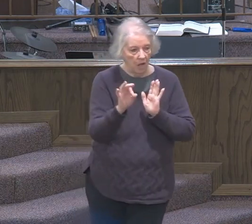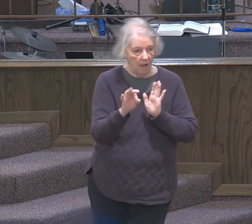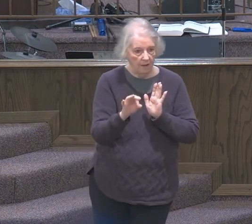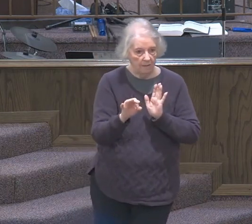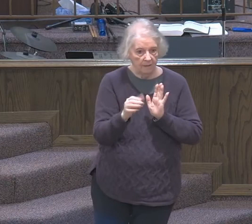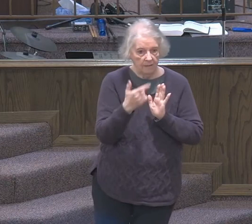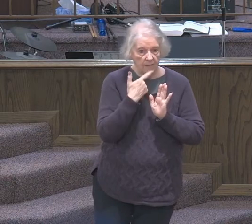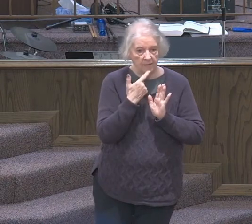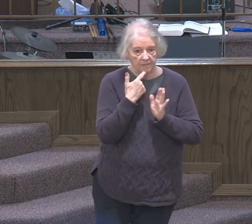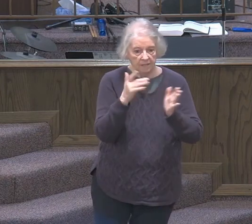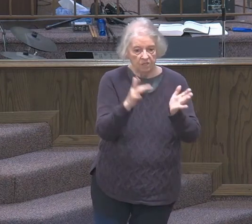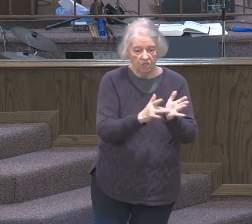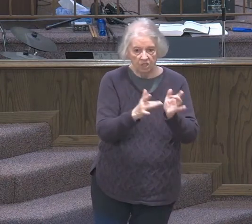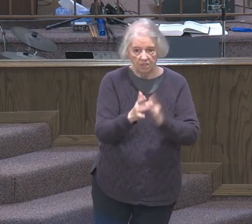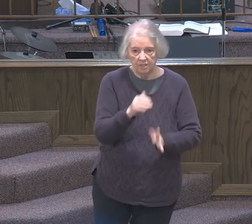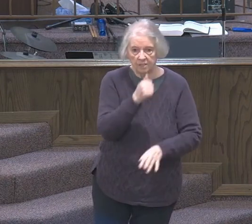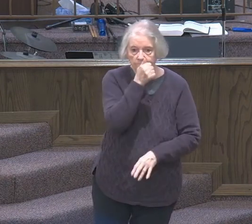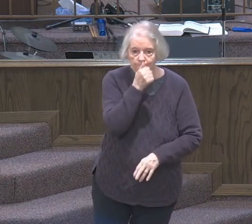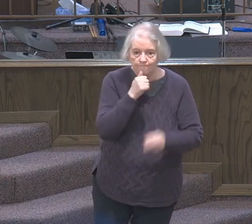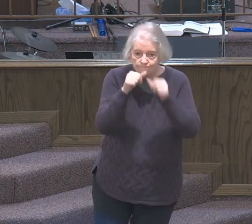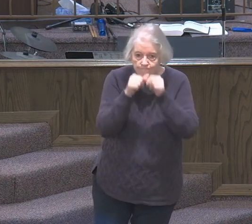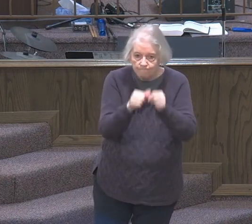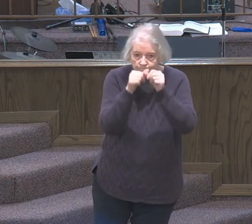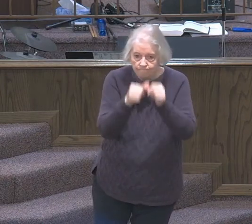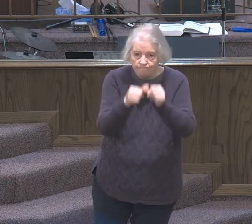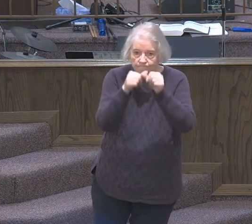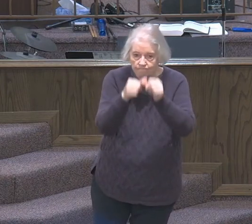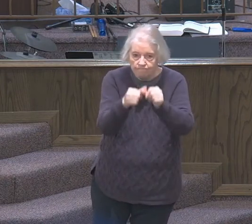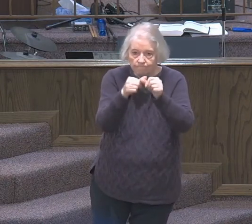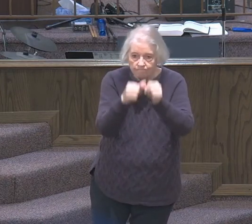Jesus steadfastly set his face